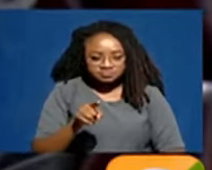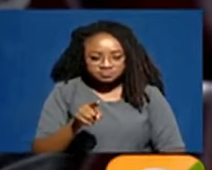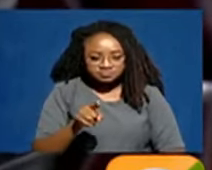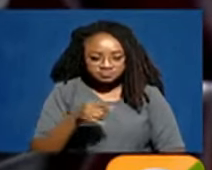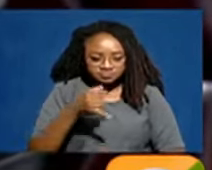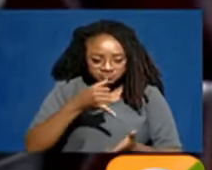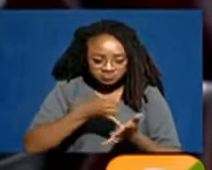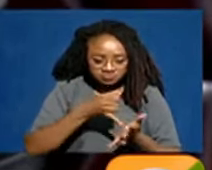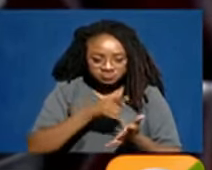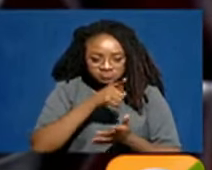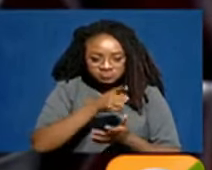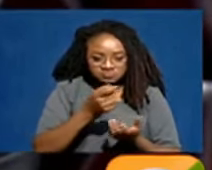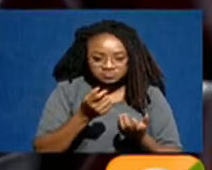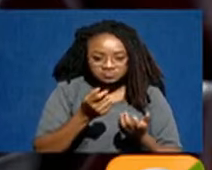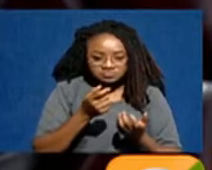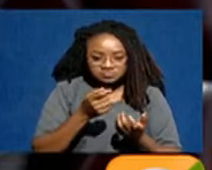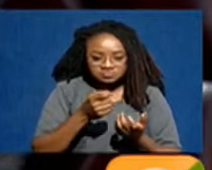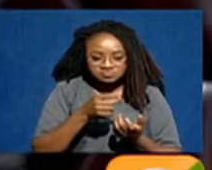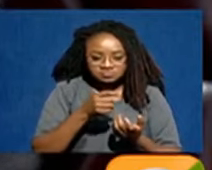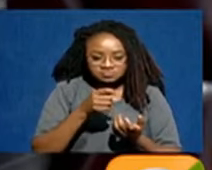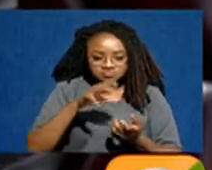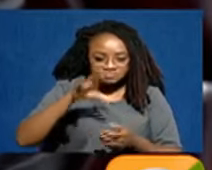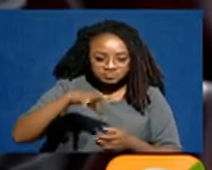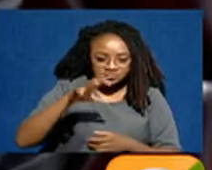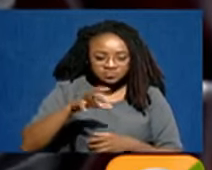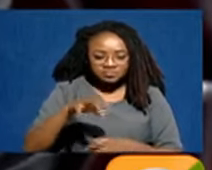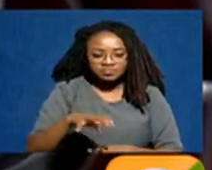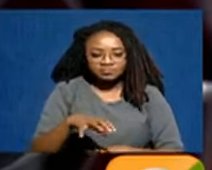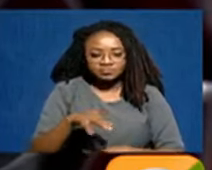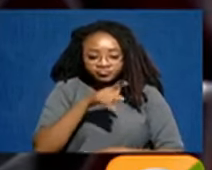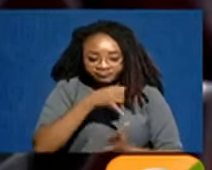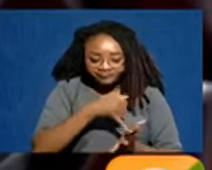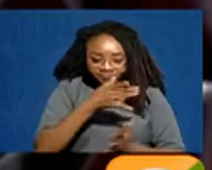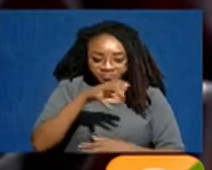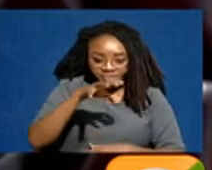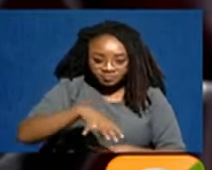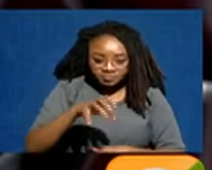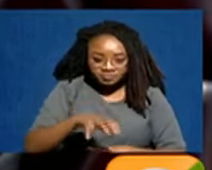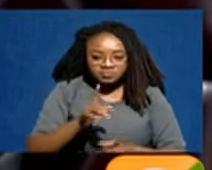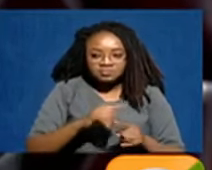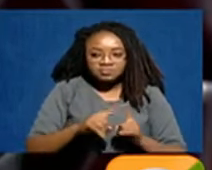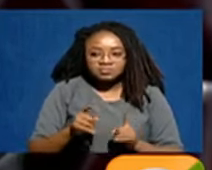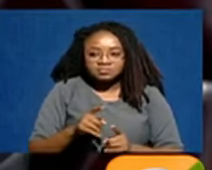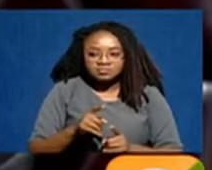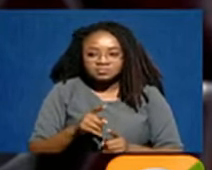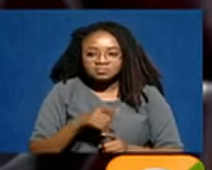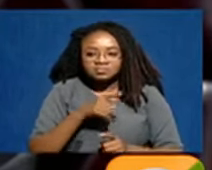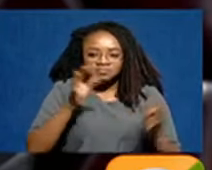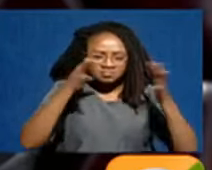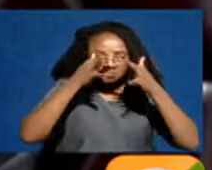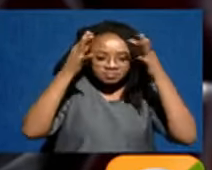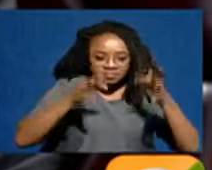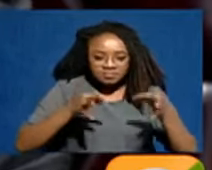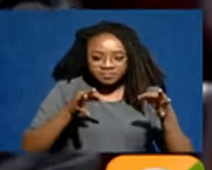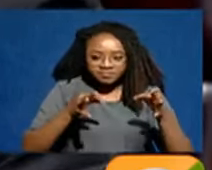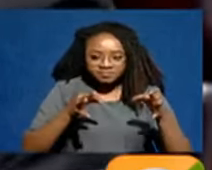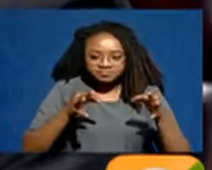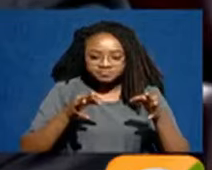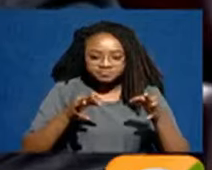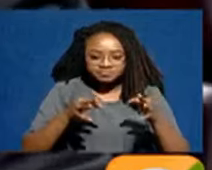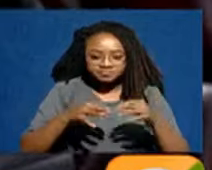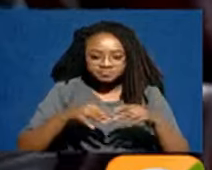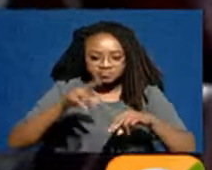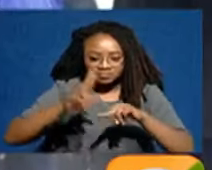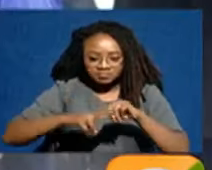carrying 14, or PSV vehicle carrying 14 people, and you are forcing yourself to sit on one seat with somebody else, you